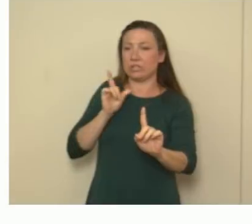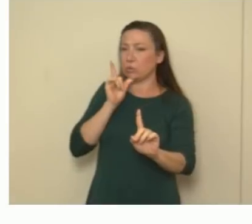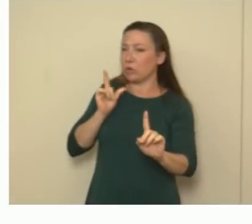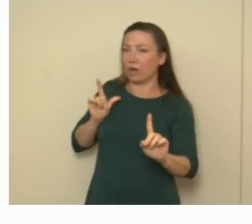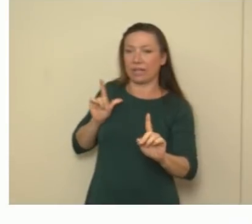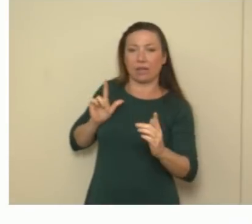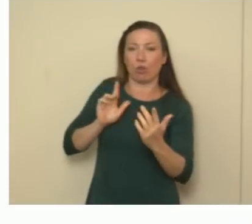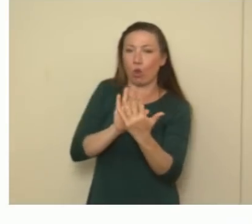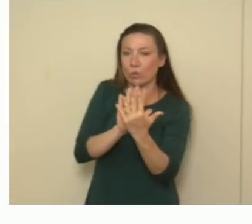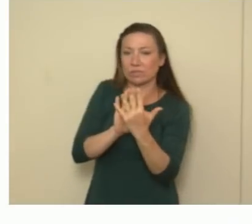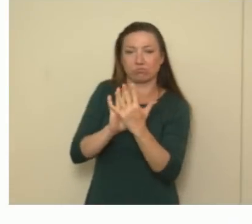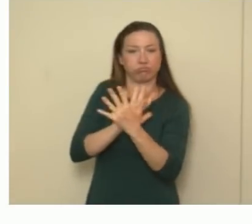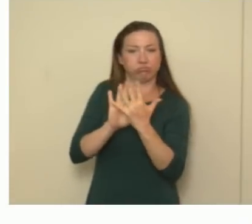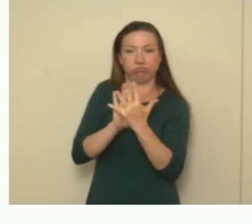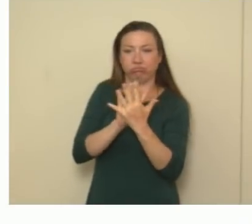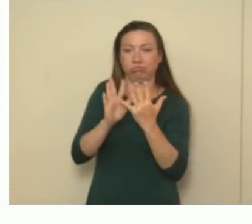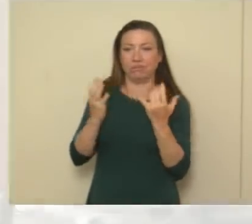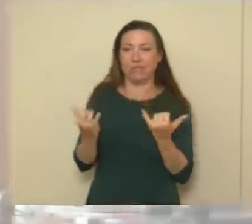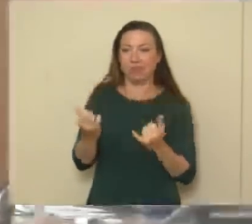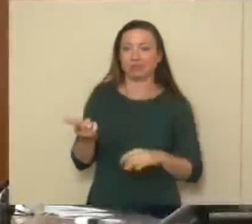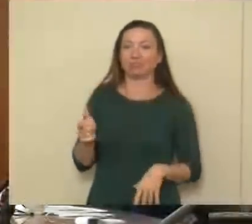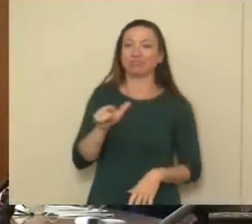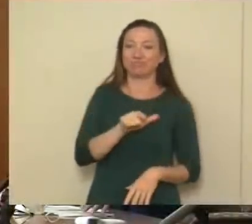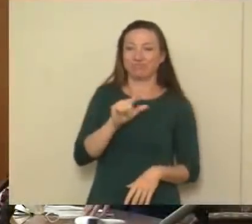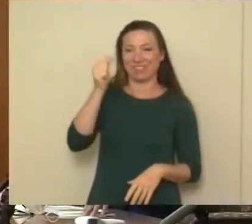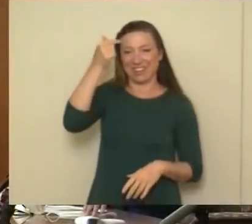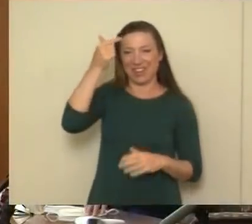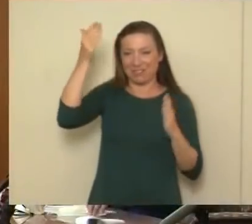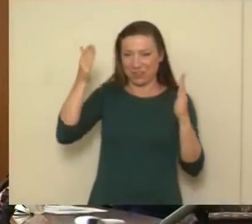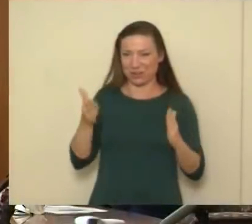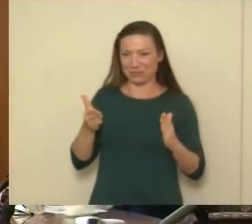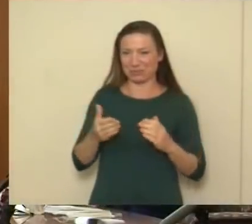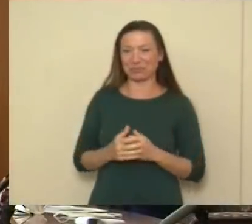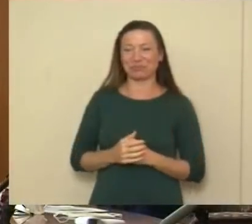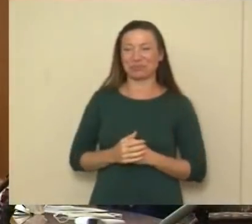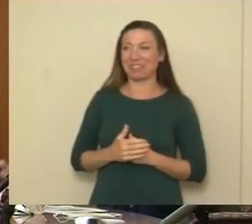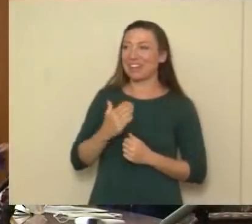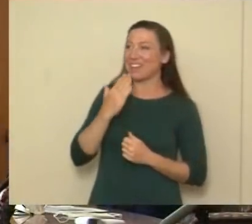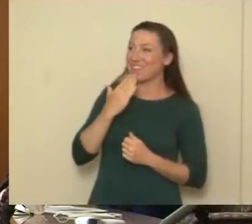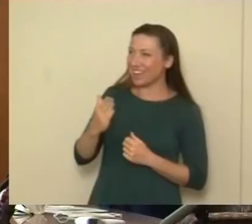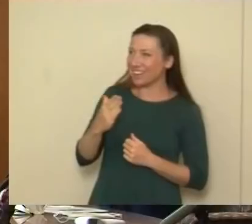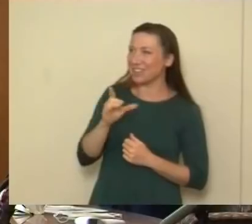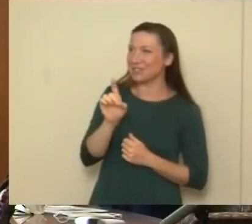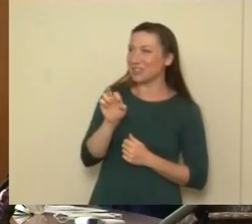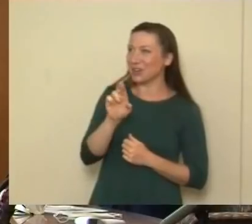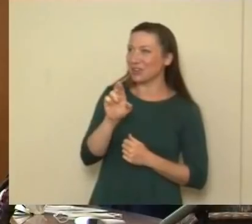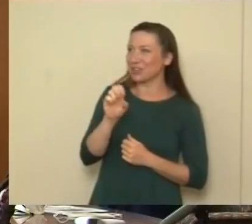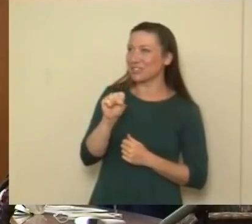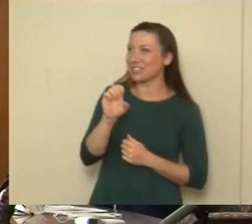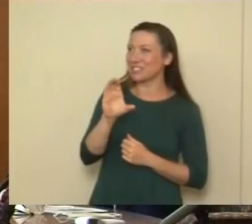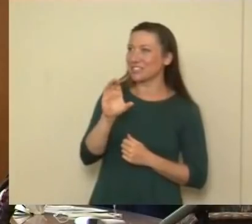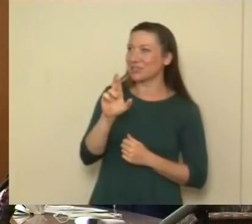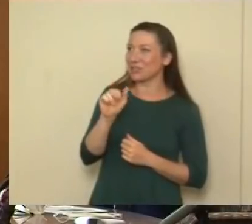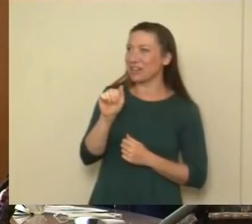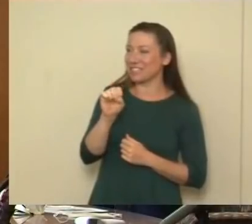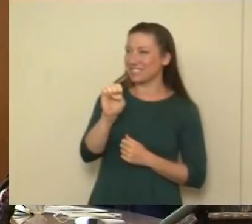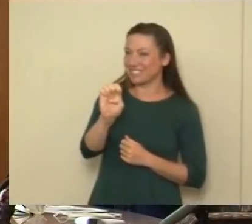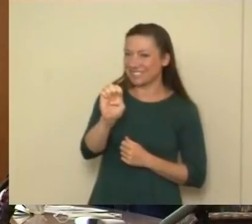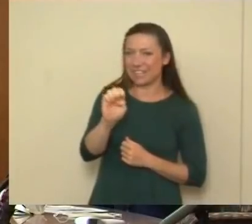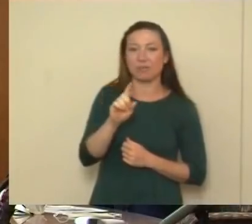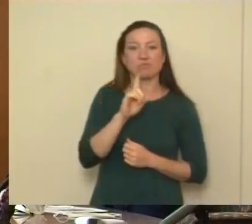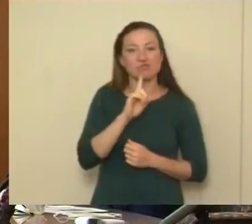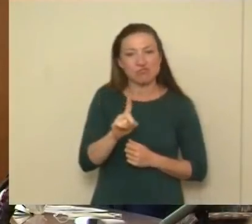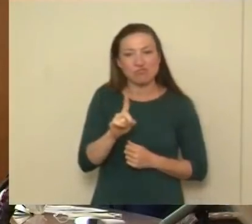turn it back to you, Governor. All right. Thank you, Dr. Scrace. All right, so I'm sure that wasn't news that